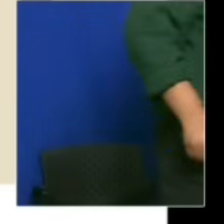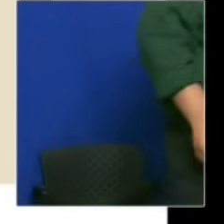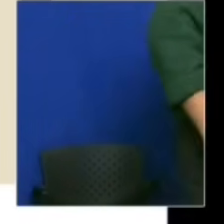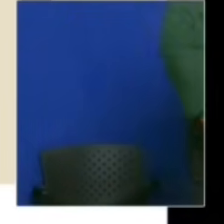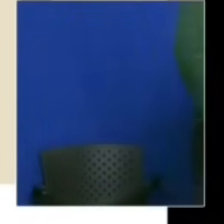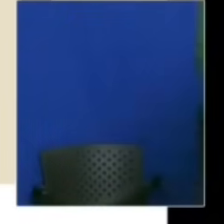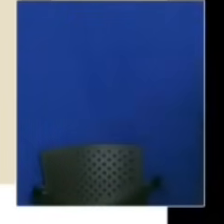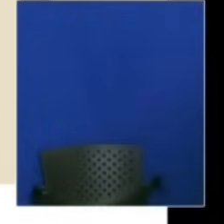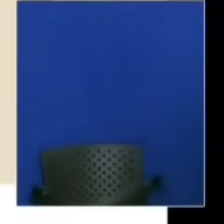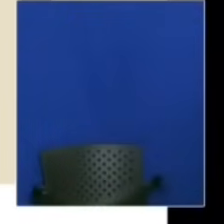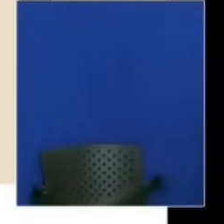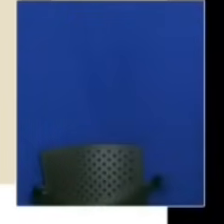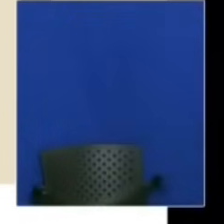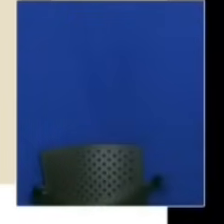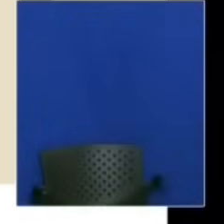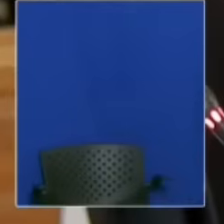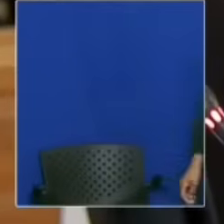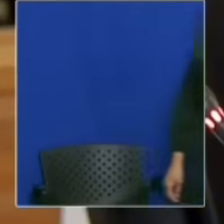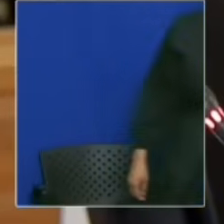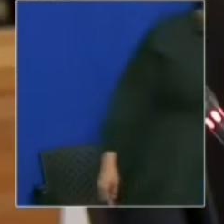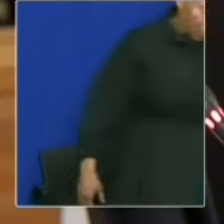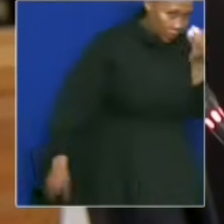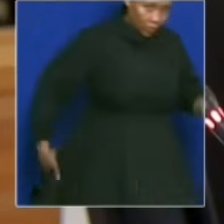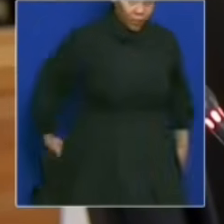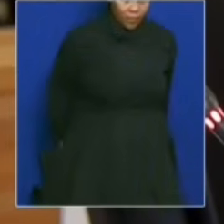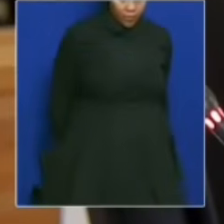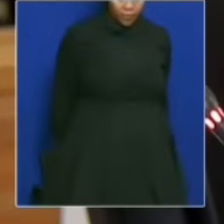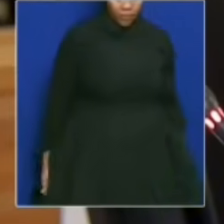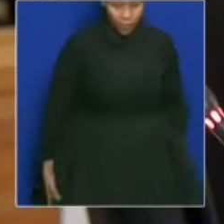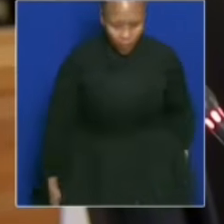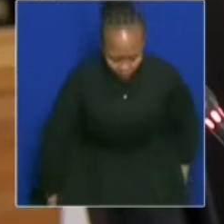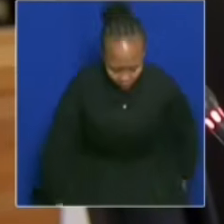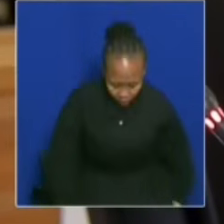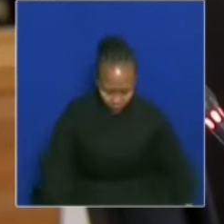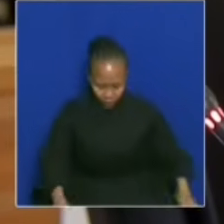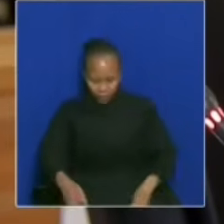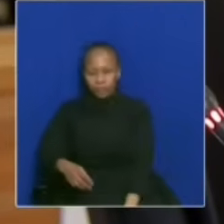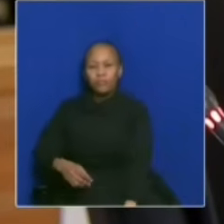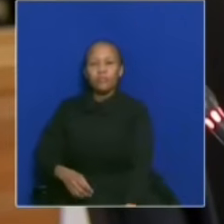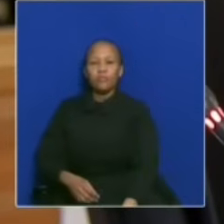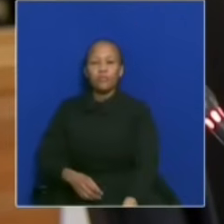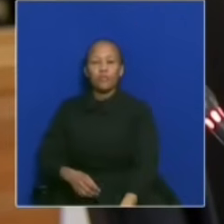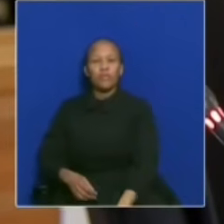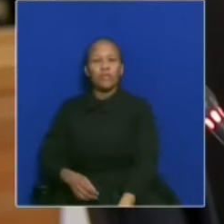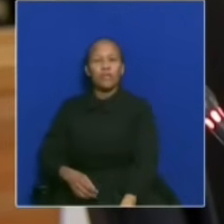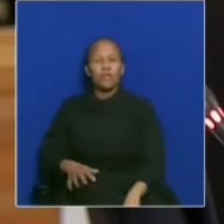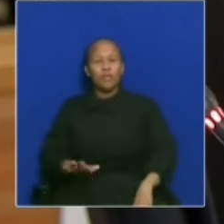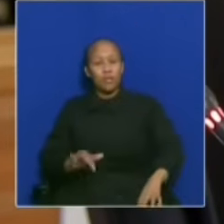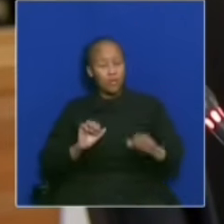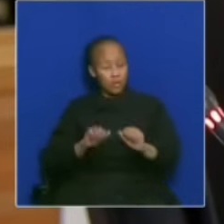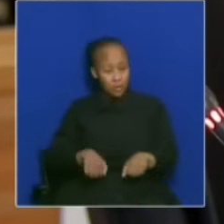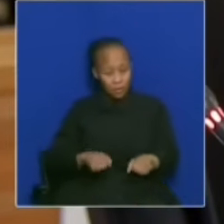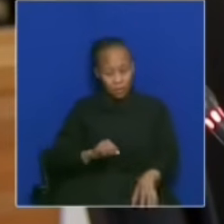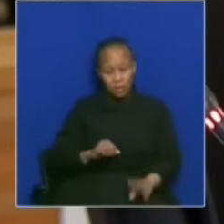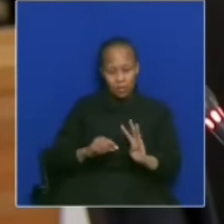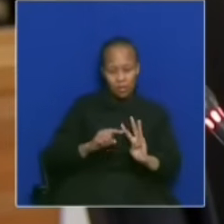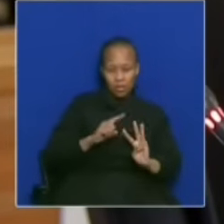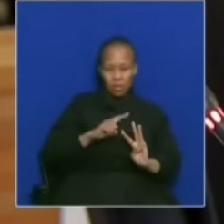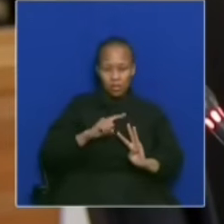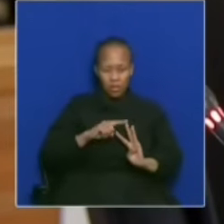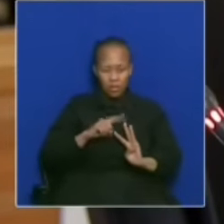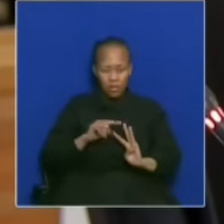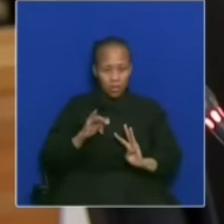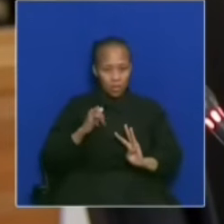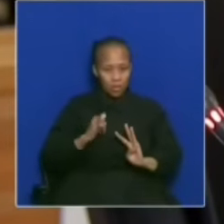chats where, although Mr. Sayed is very enthusiastic about raids on